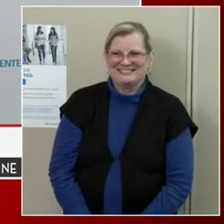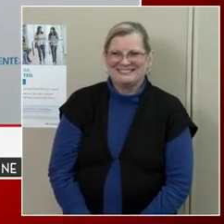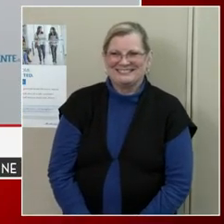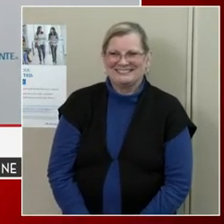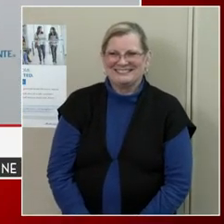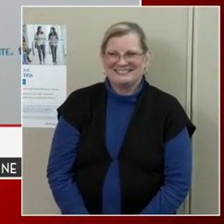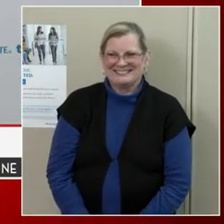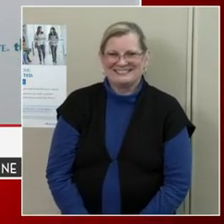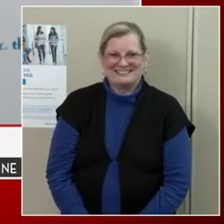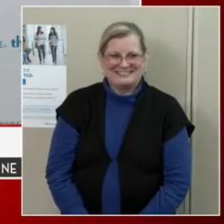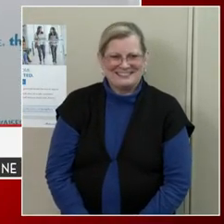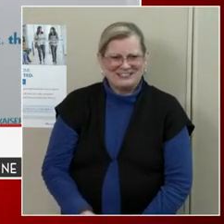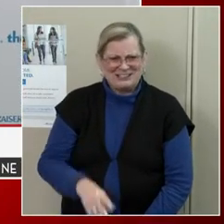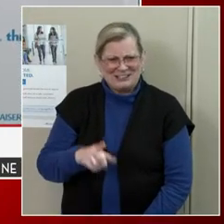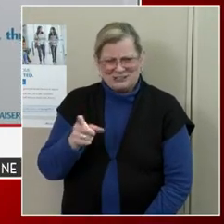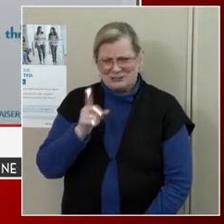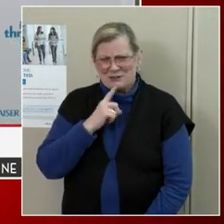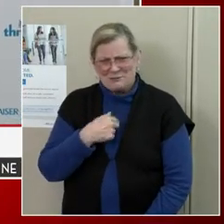It's okay.